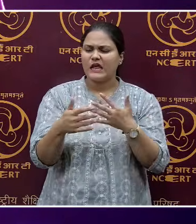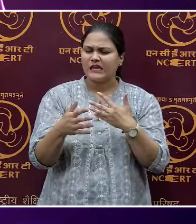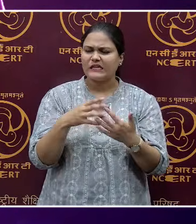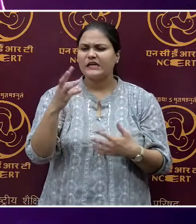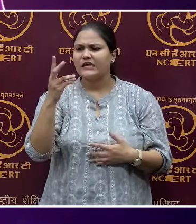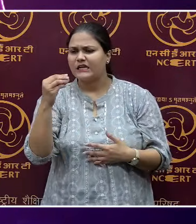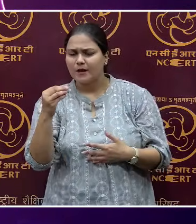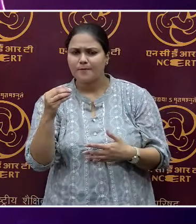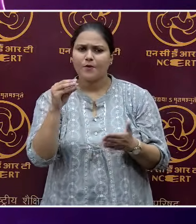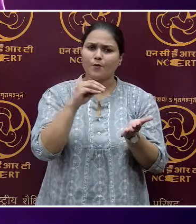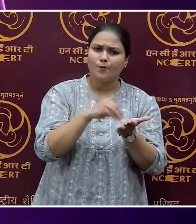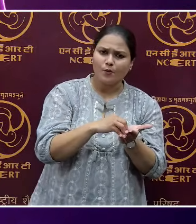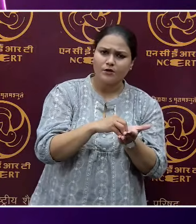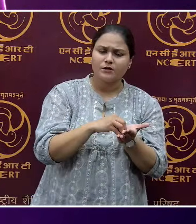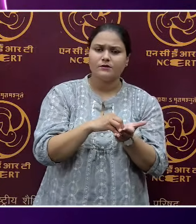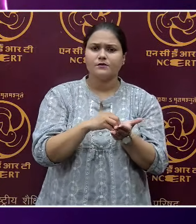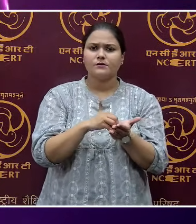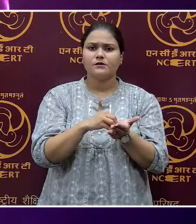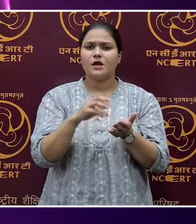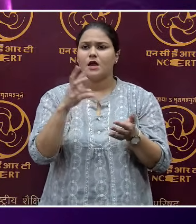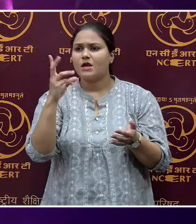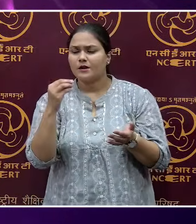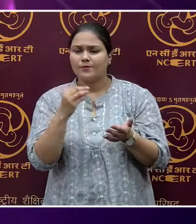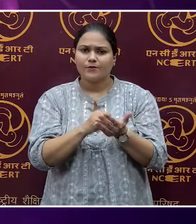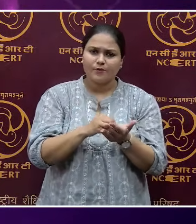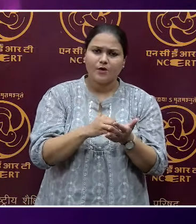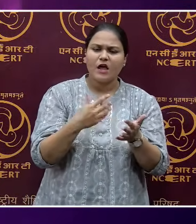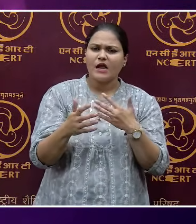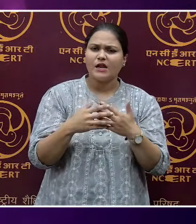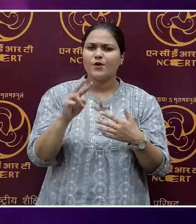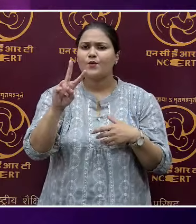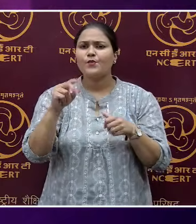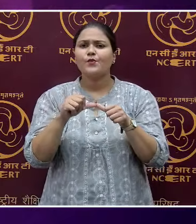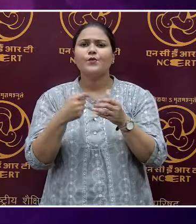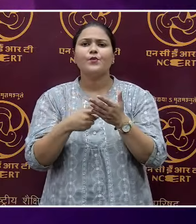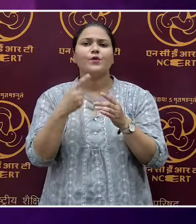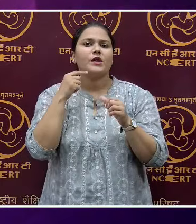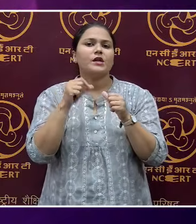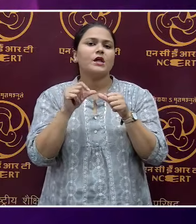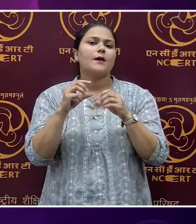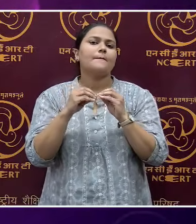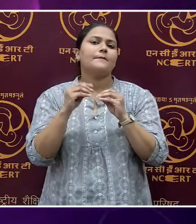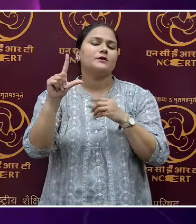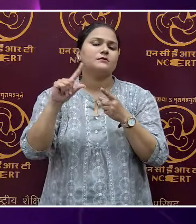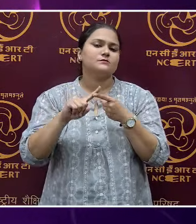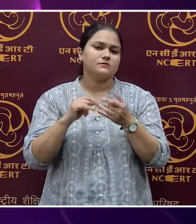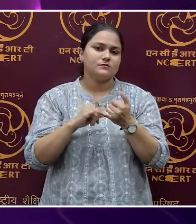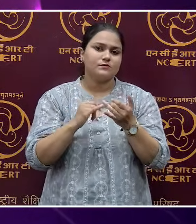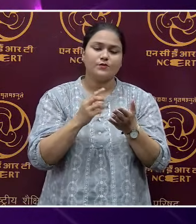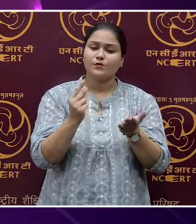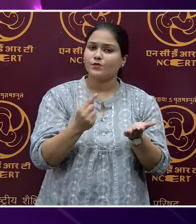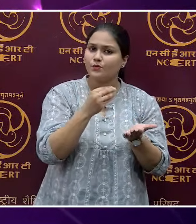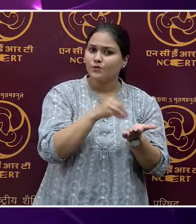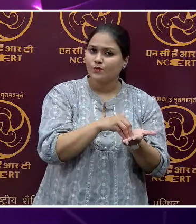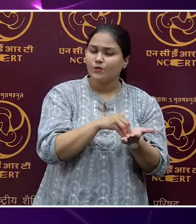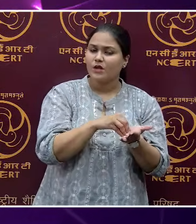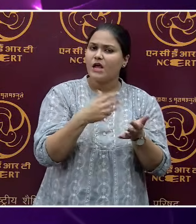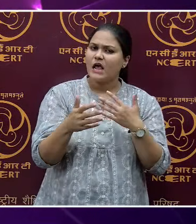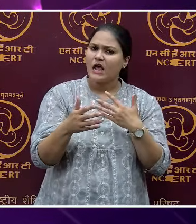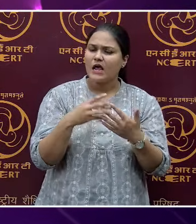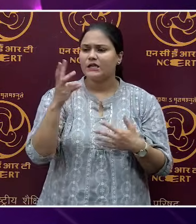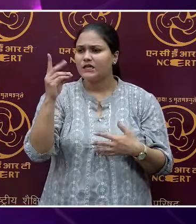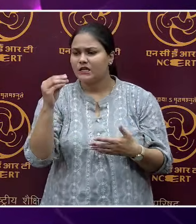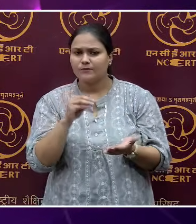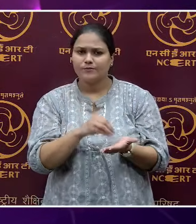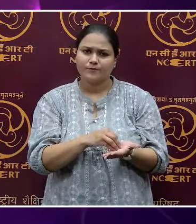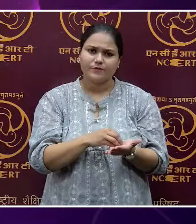has taken, whatever we have put in the temporary variables, that will be stored in the registers. In any of the